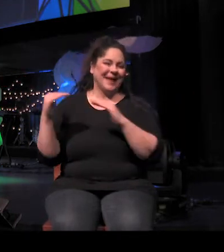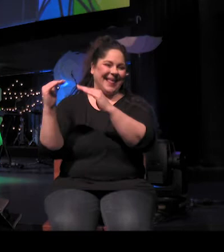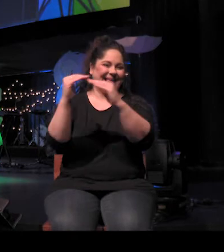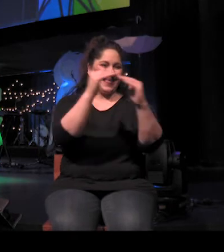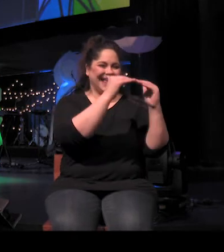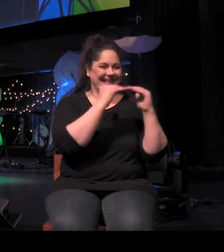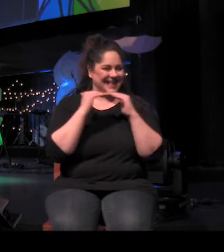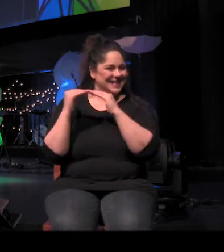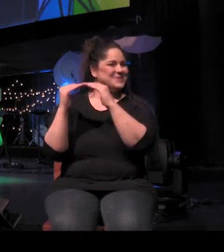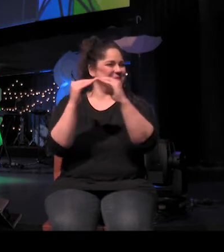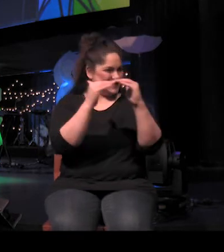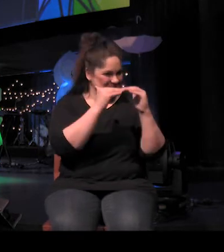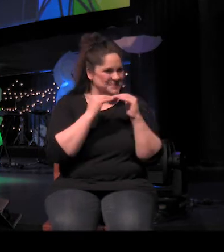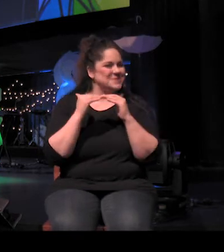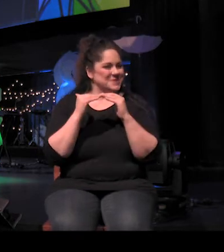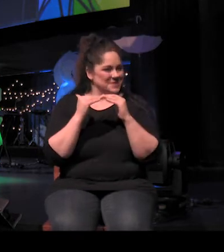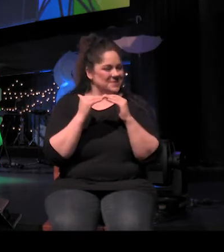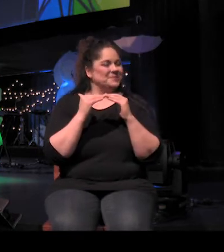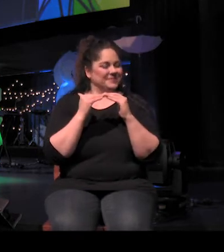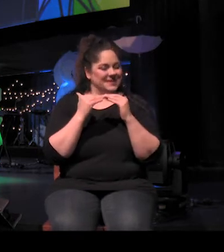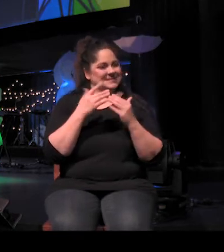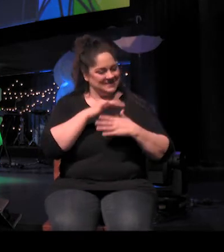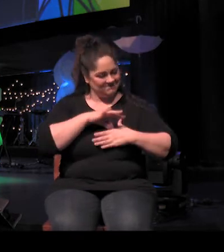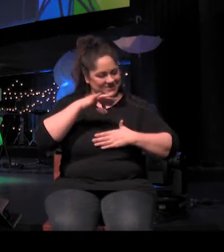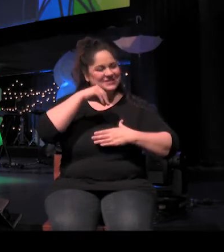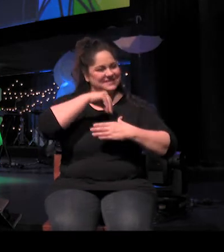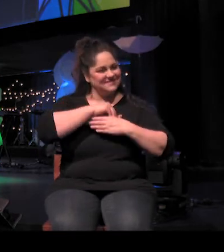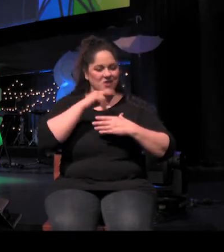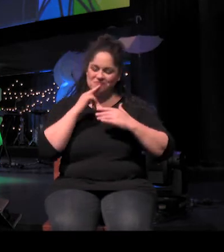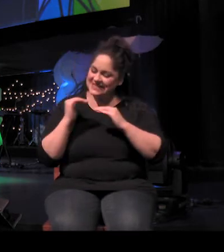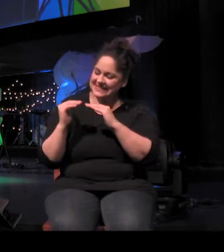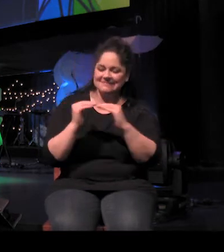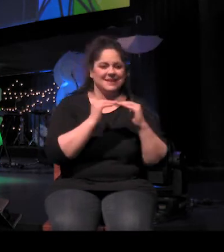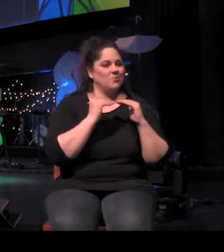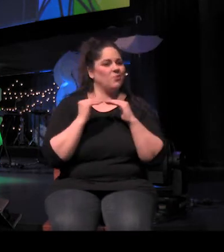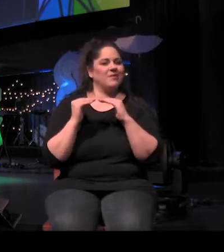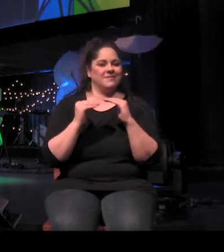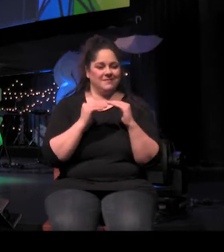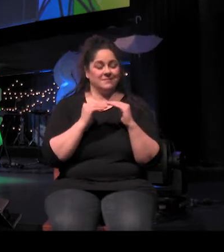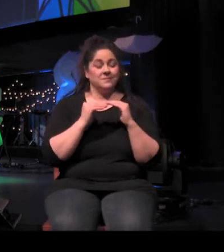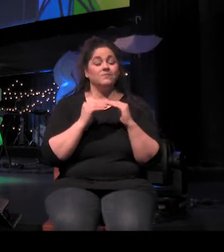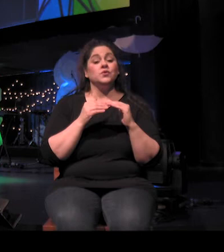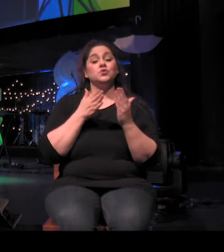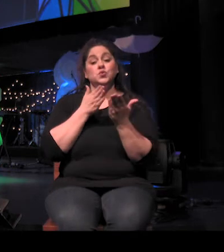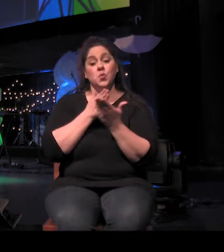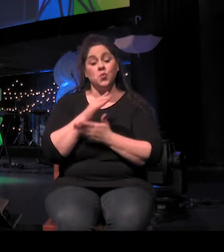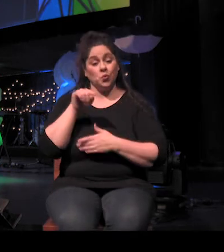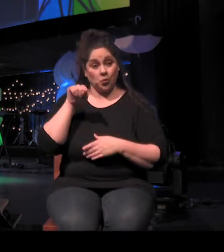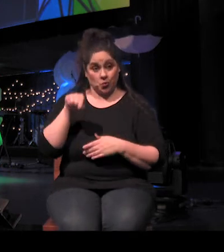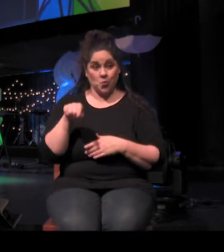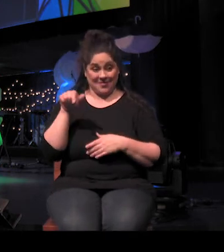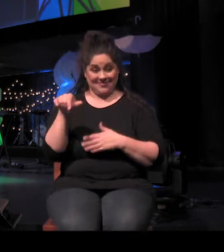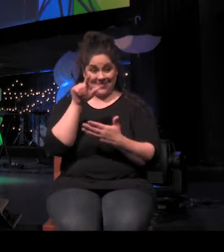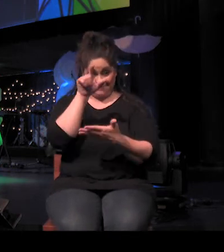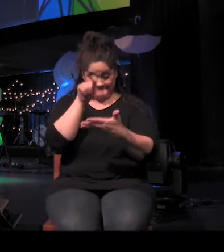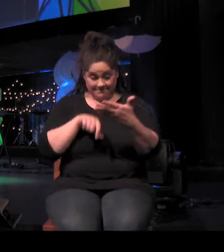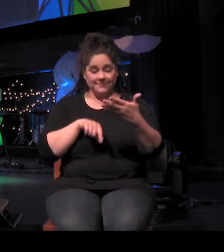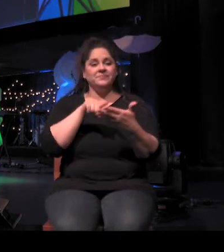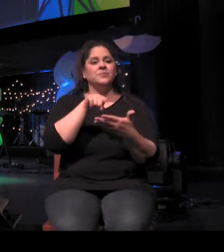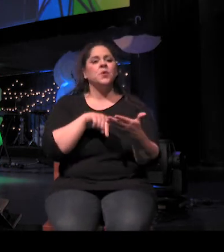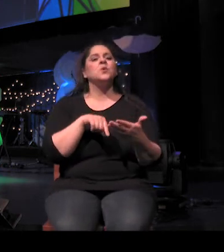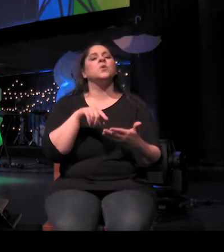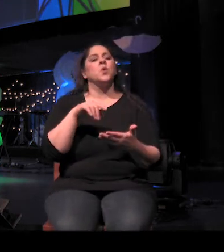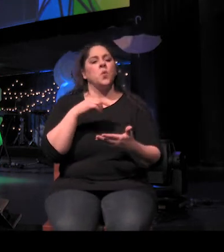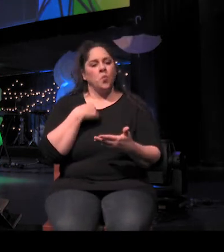the same starting place spiritually. And so as we go through this passage, Peter addresses three areas that we can